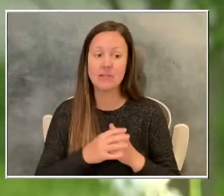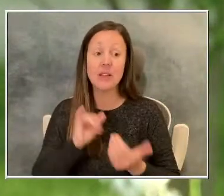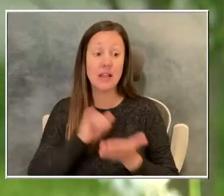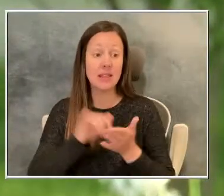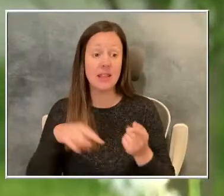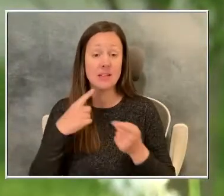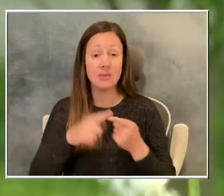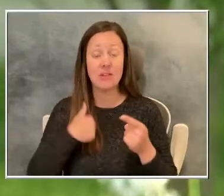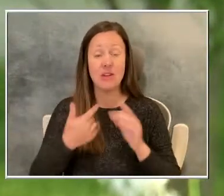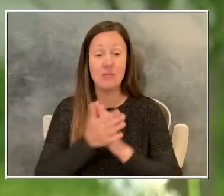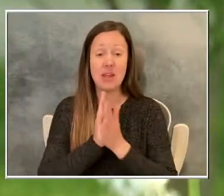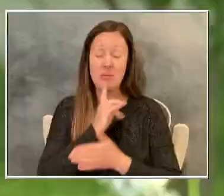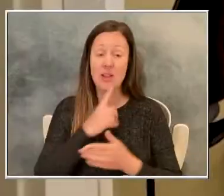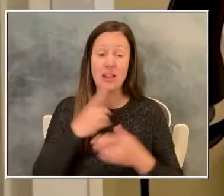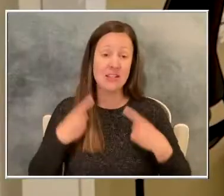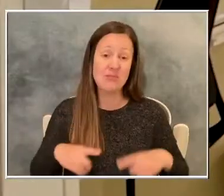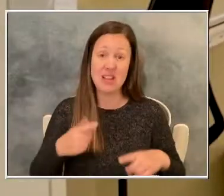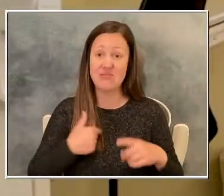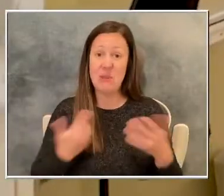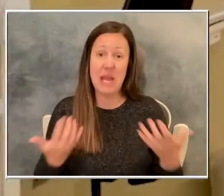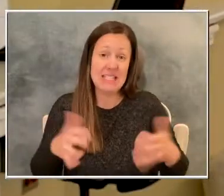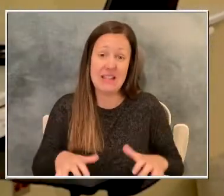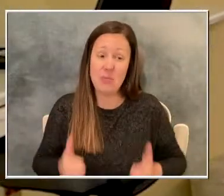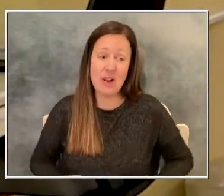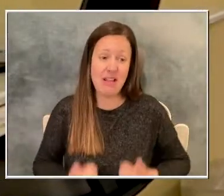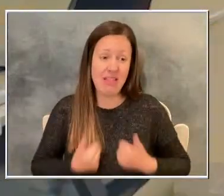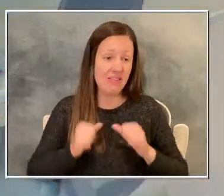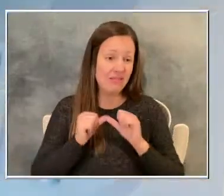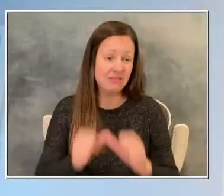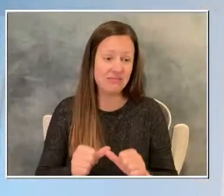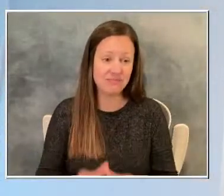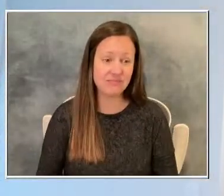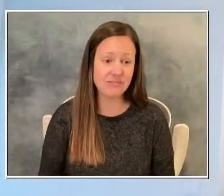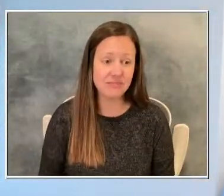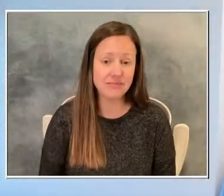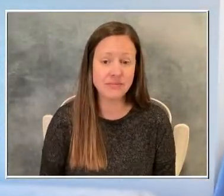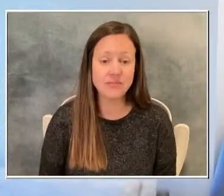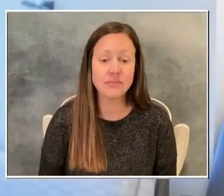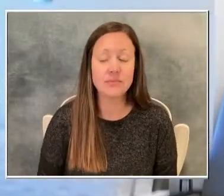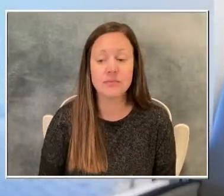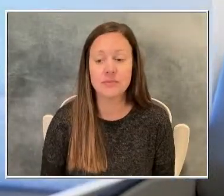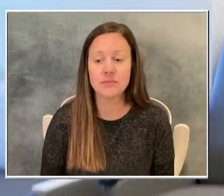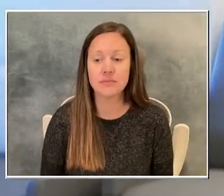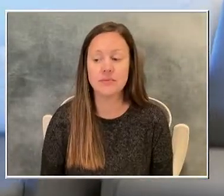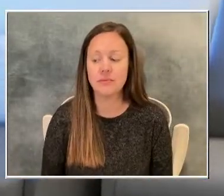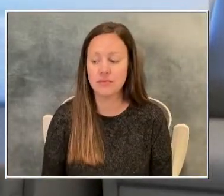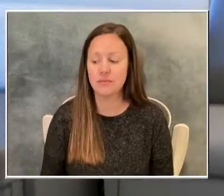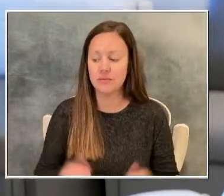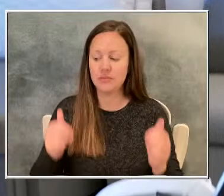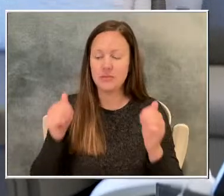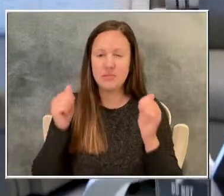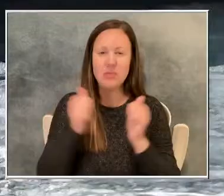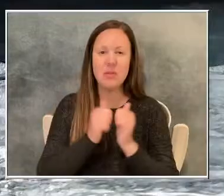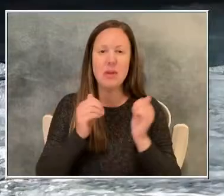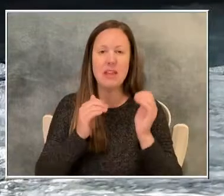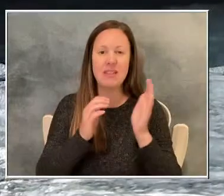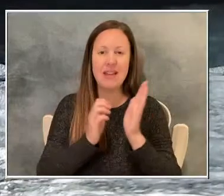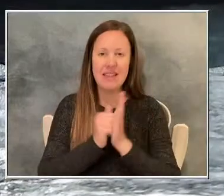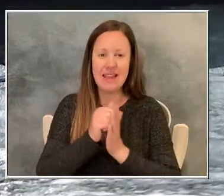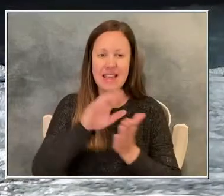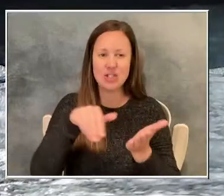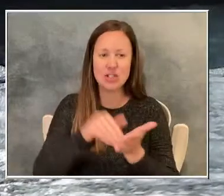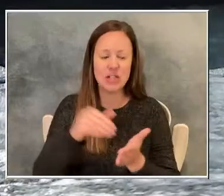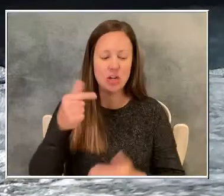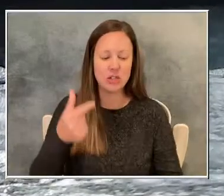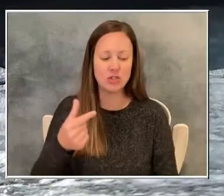so depressed I didn't even want to live for a while. But through the Cancer Center's Graft versus Host Disease Clinic, Pam